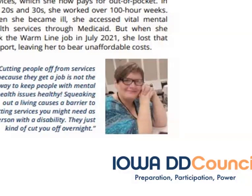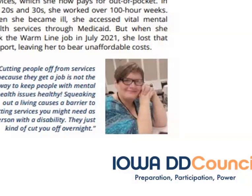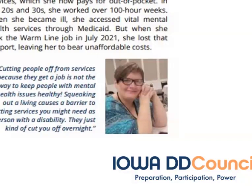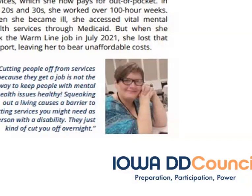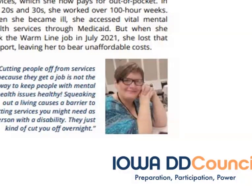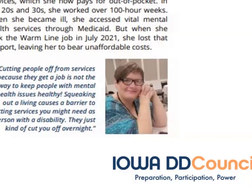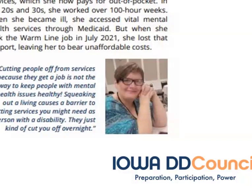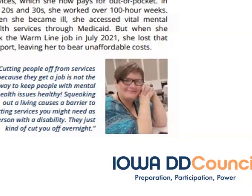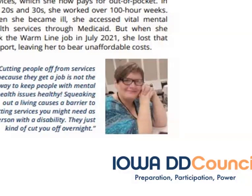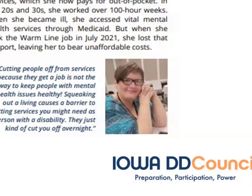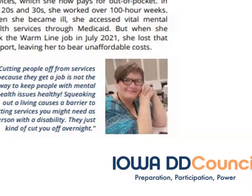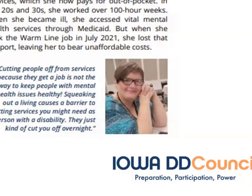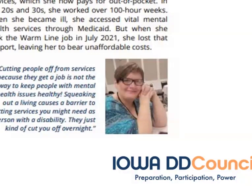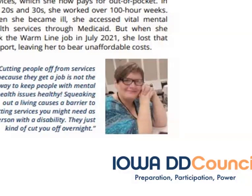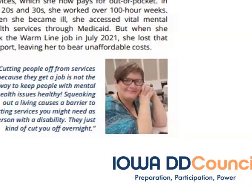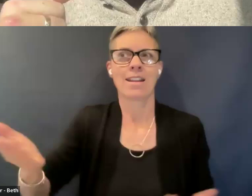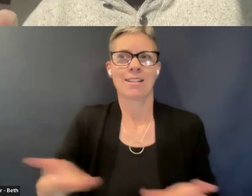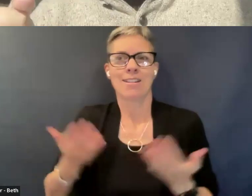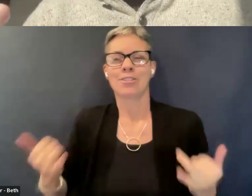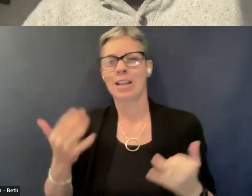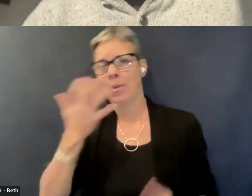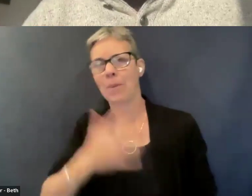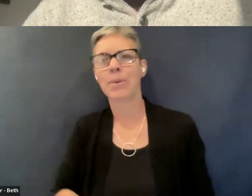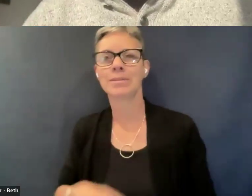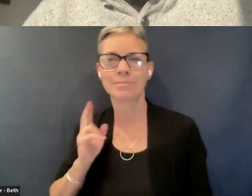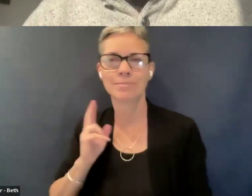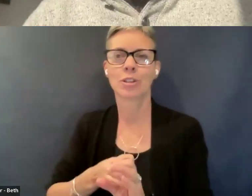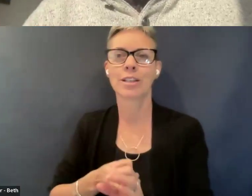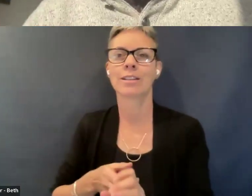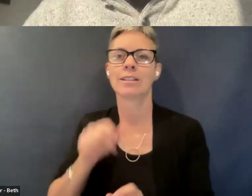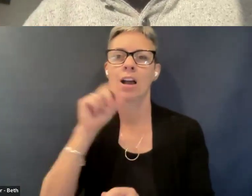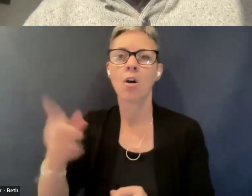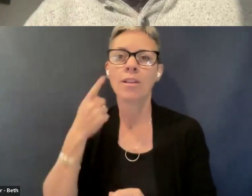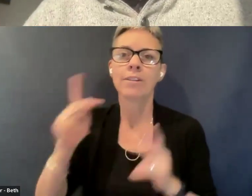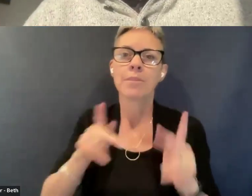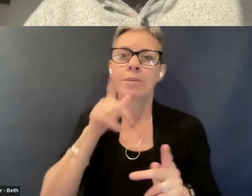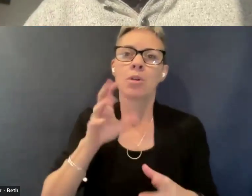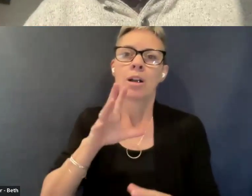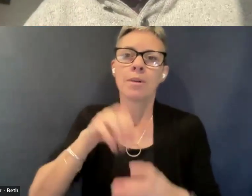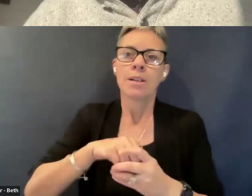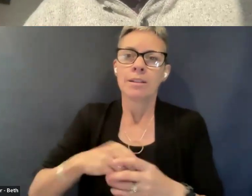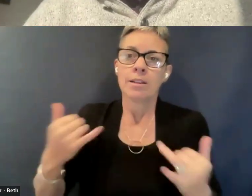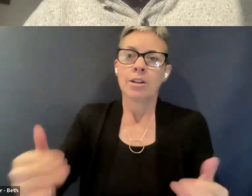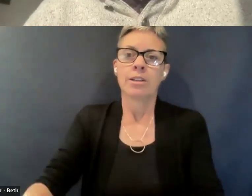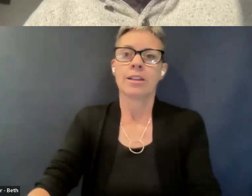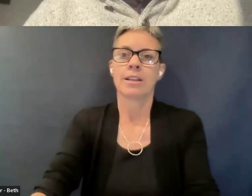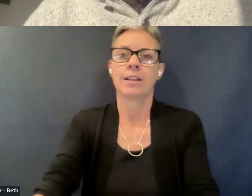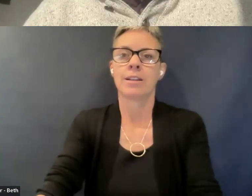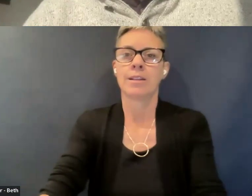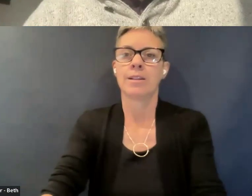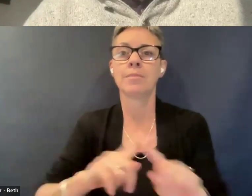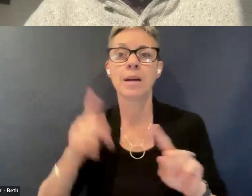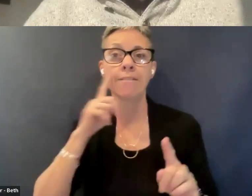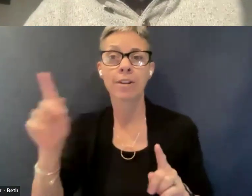opportunity to be here today, not only for those that are participating currently, but also those that will watch this